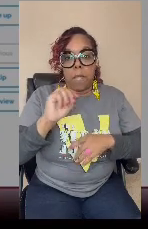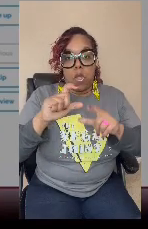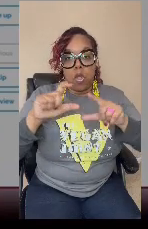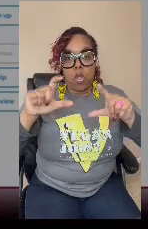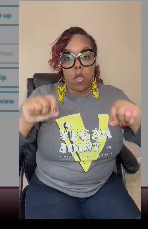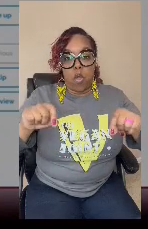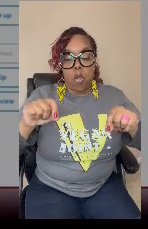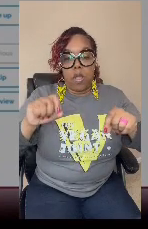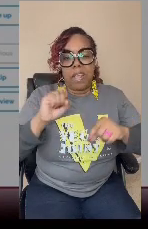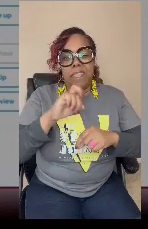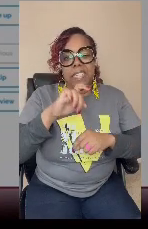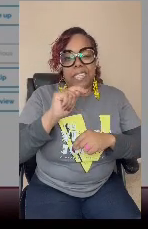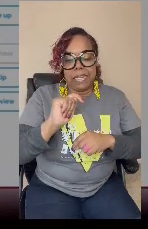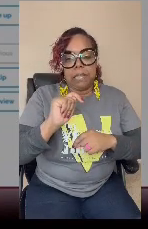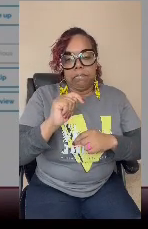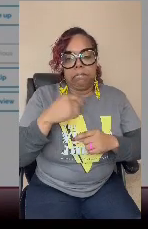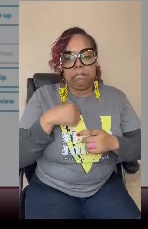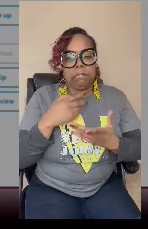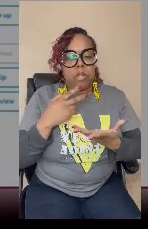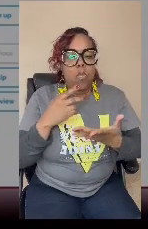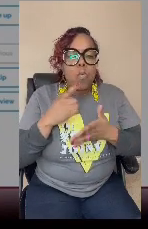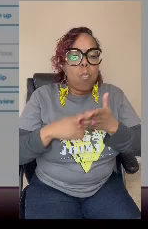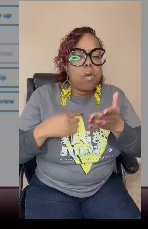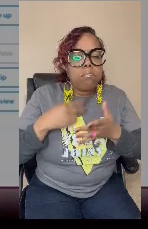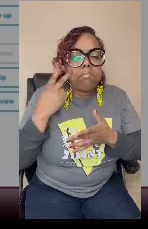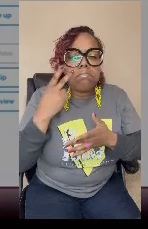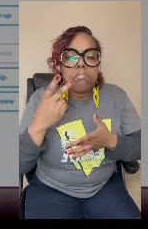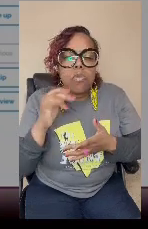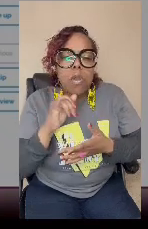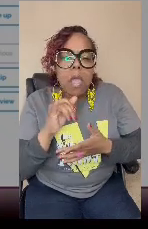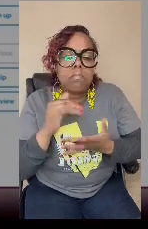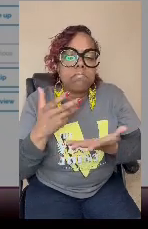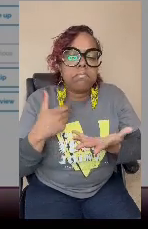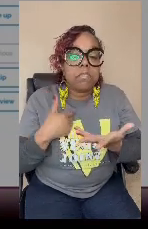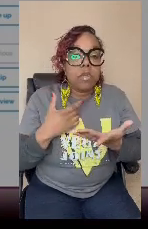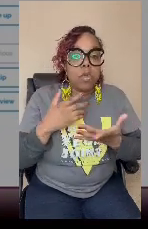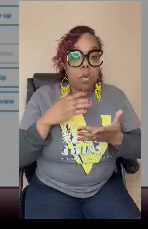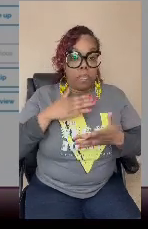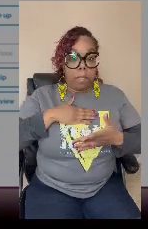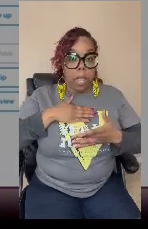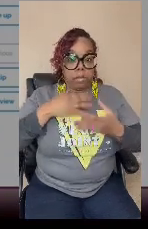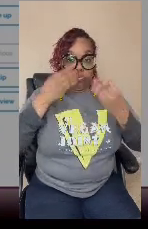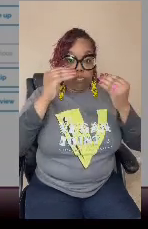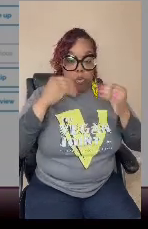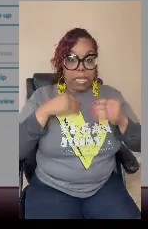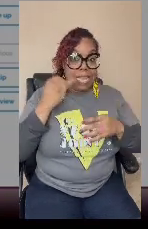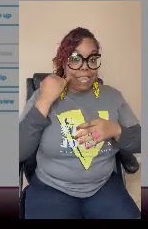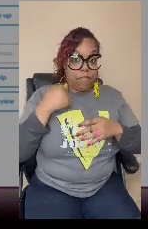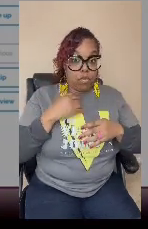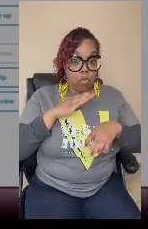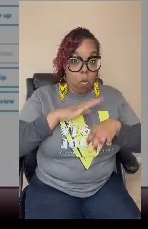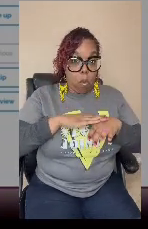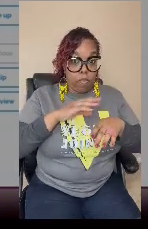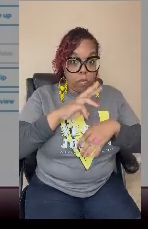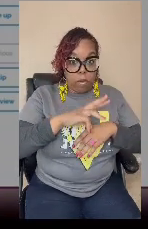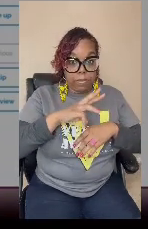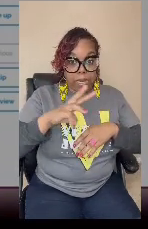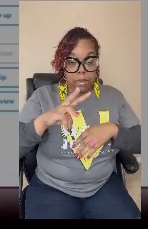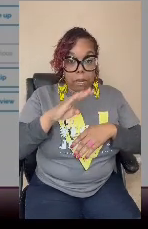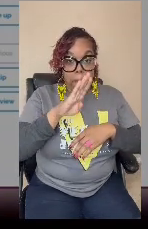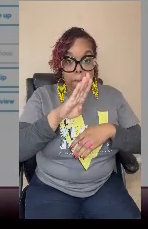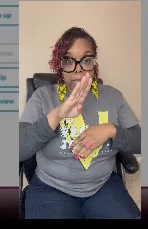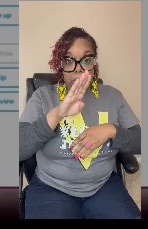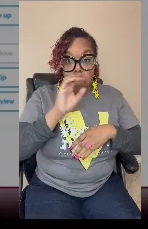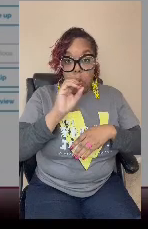the Boom Learning store. So if you go on the website Boom, that's B as